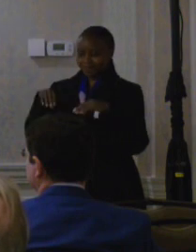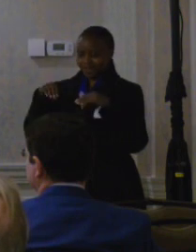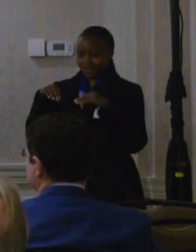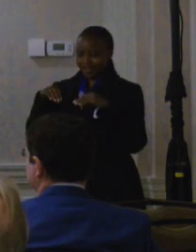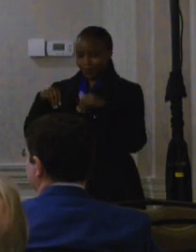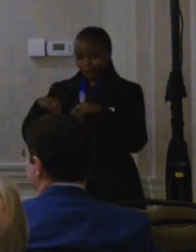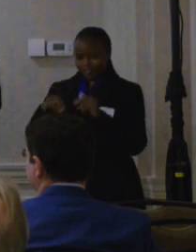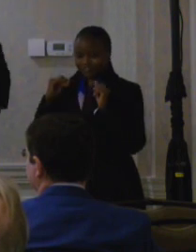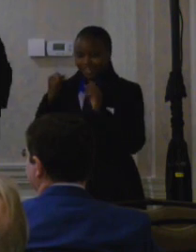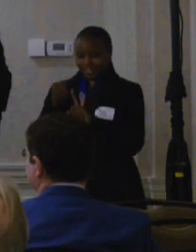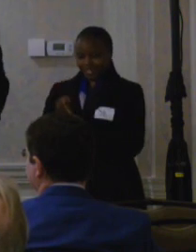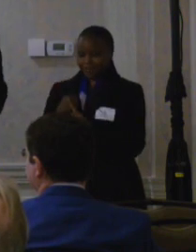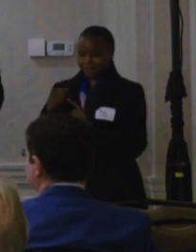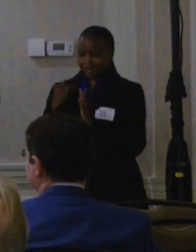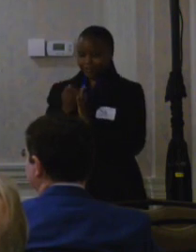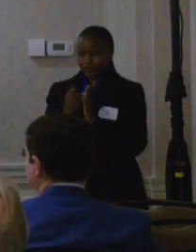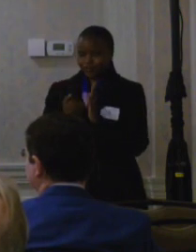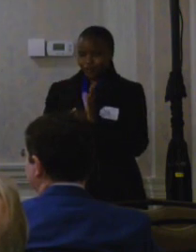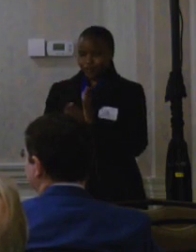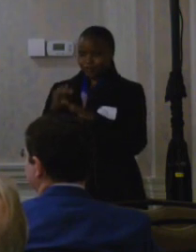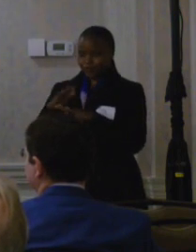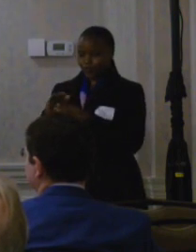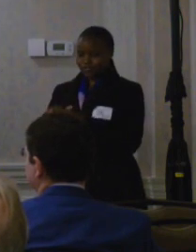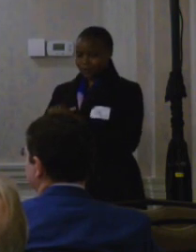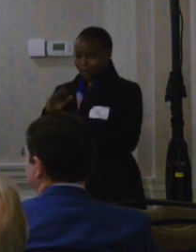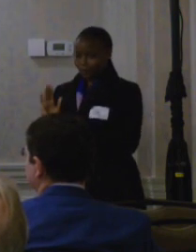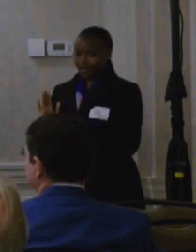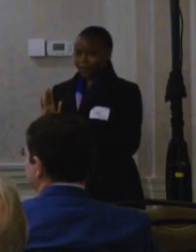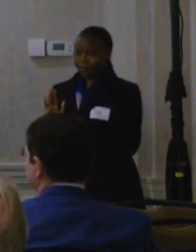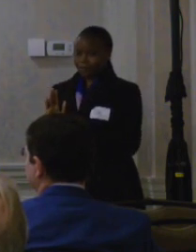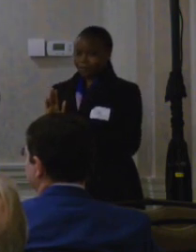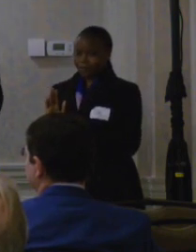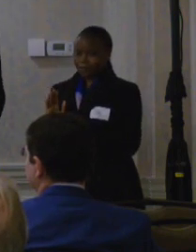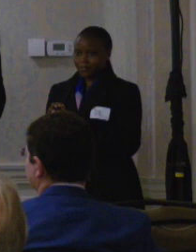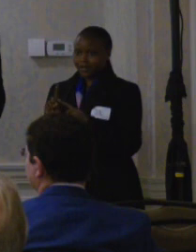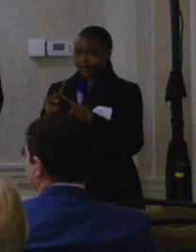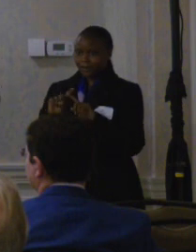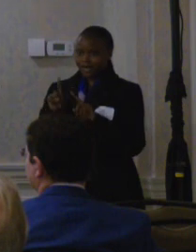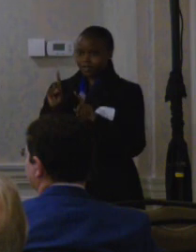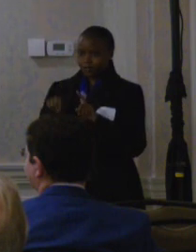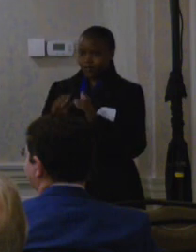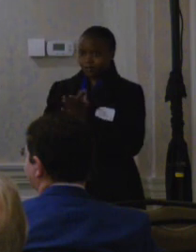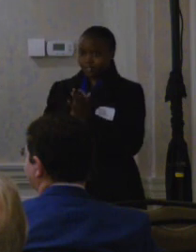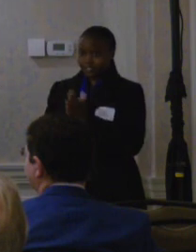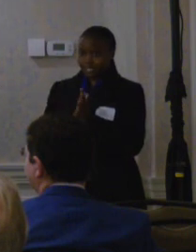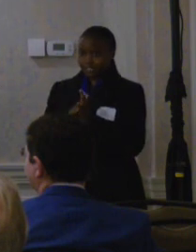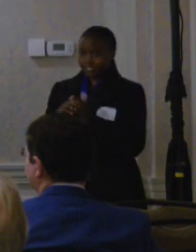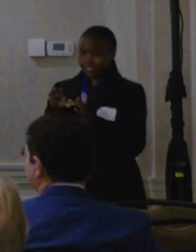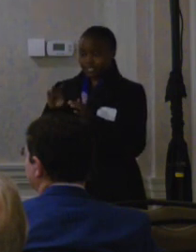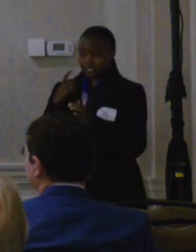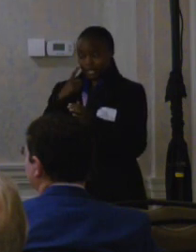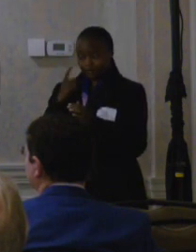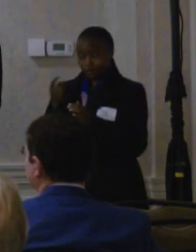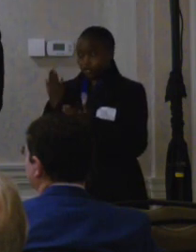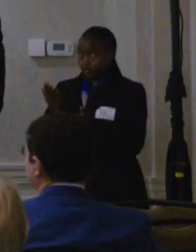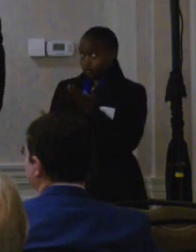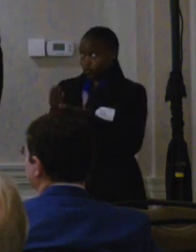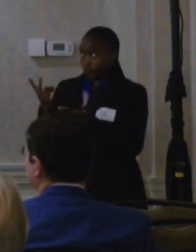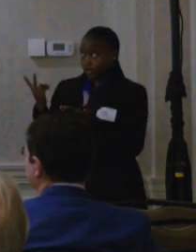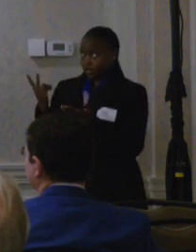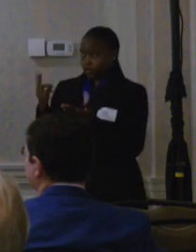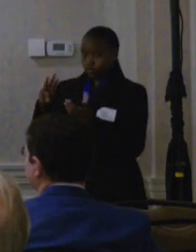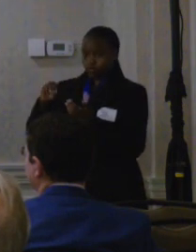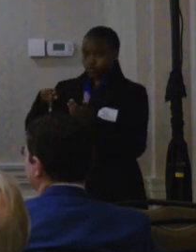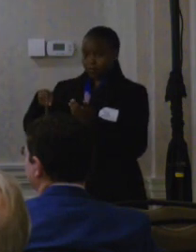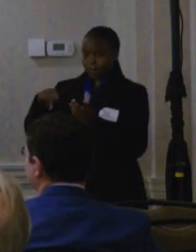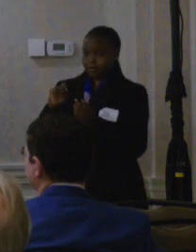impact of programs on some outcome. But one of the things that I found that's striking is if you compare these 2 maps.